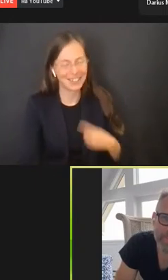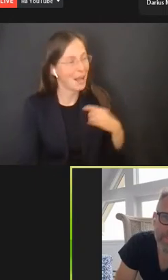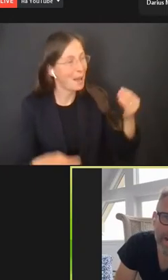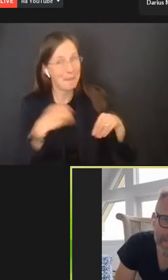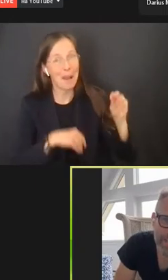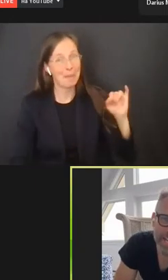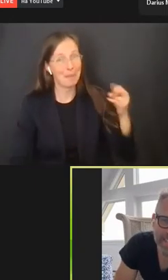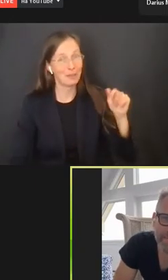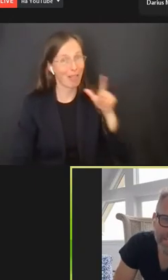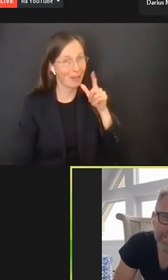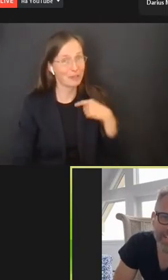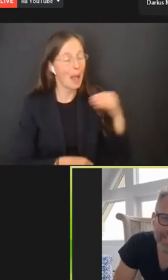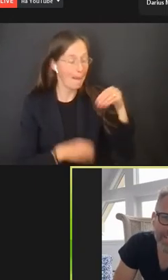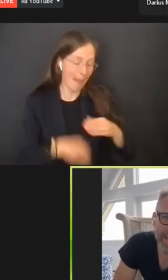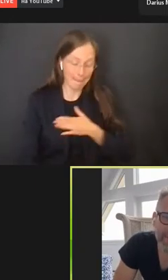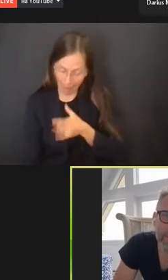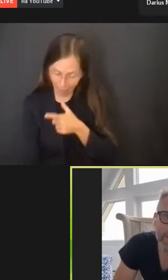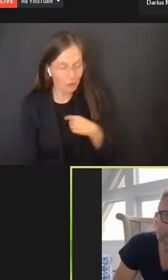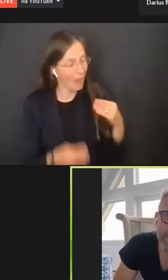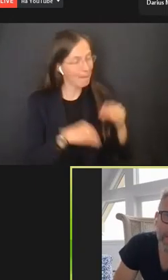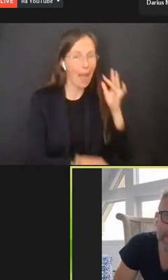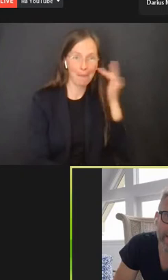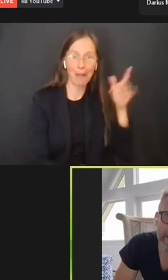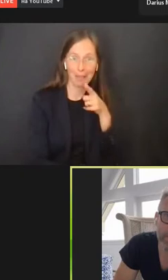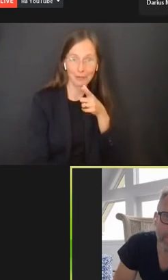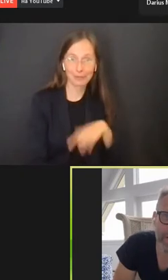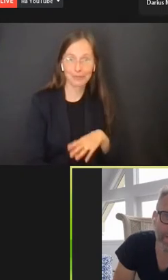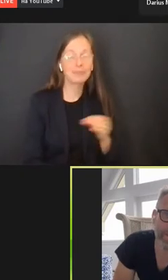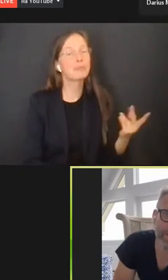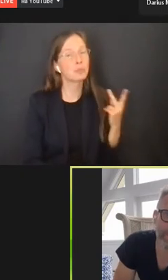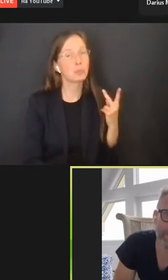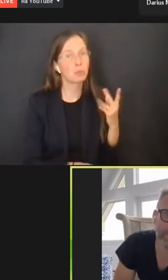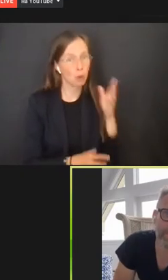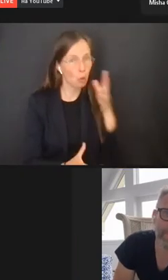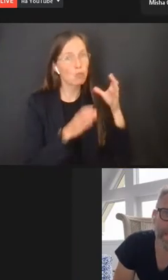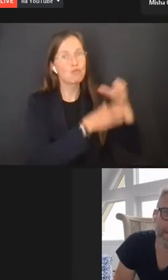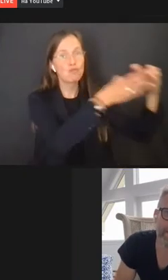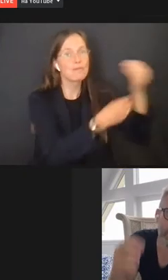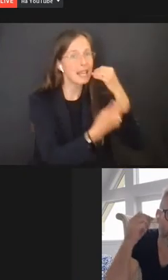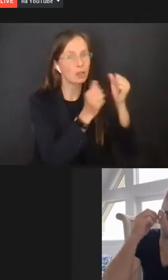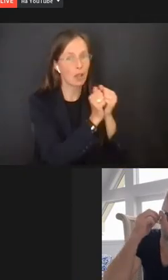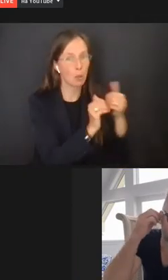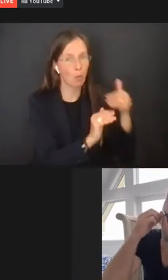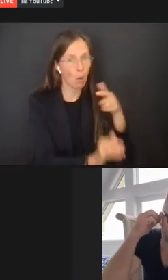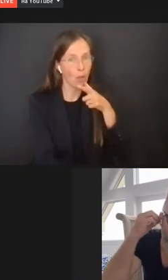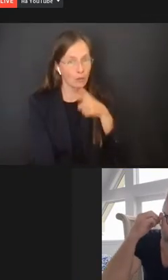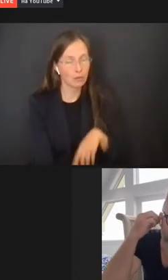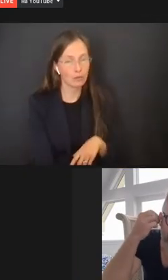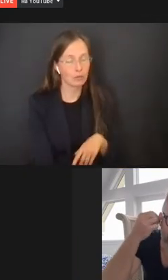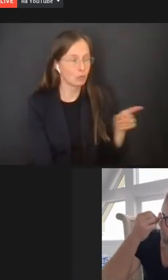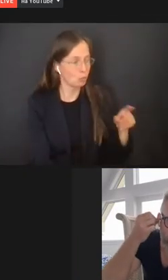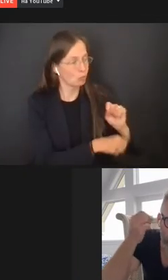It would be my lunch and then Misha's lunch. And we would go and eat it together before lunch. Yeah. And you would work on my